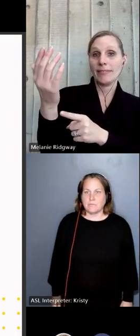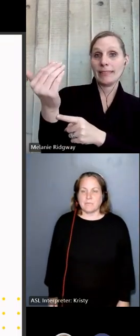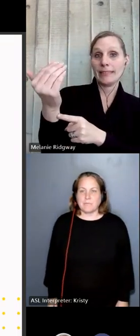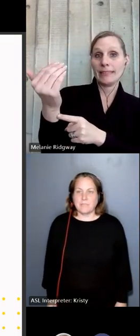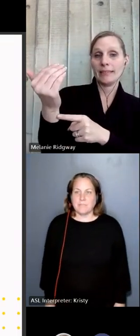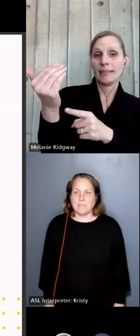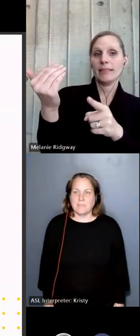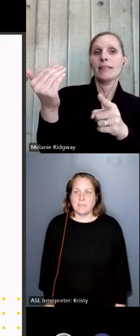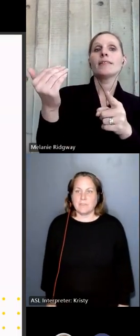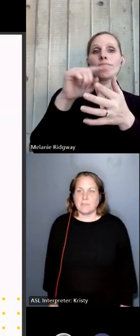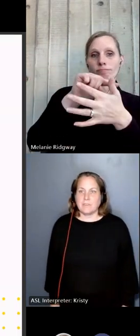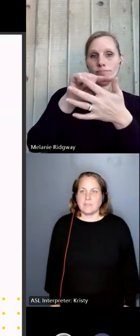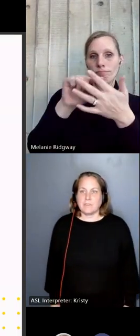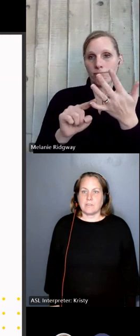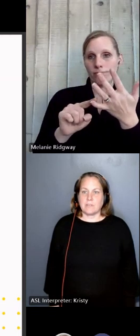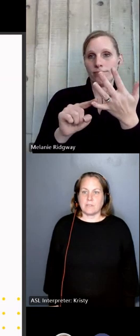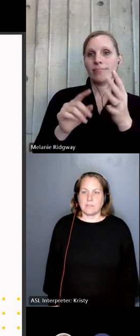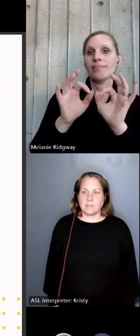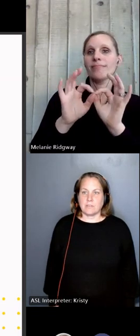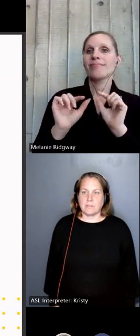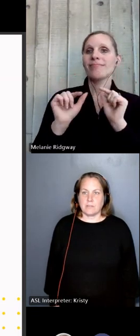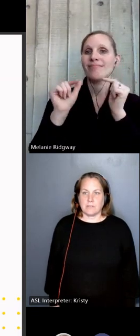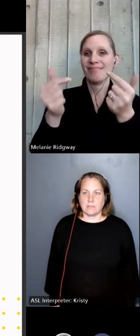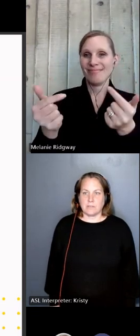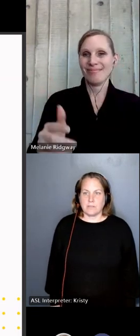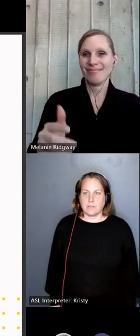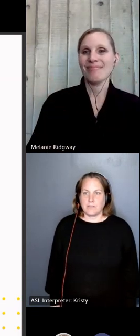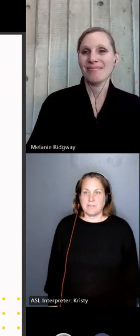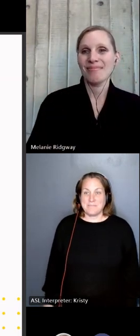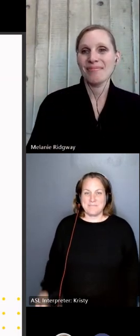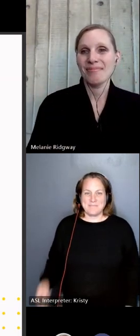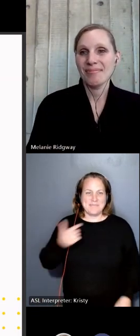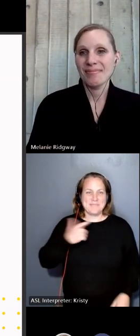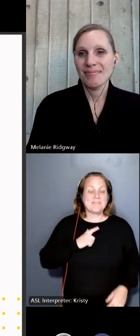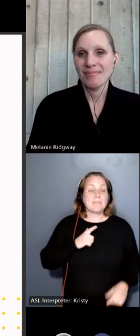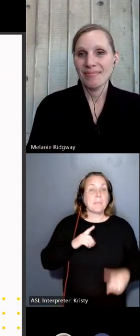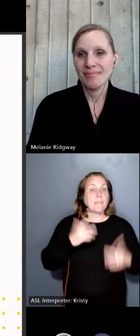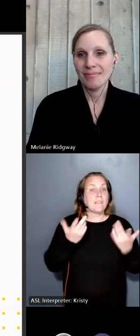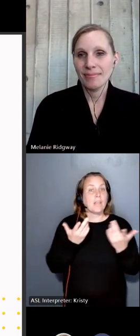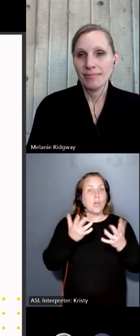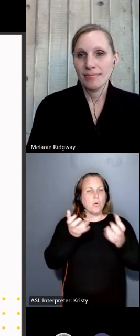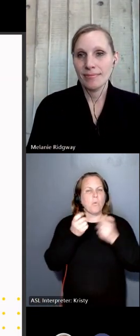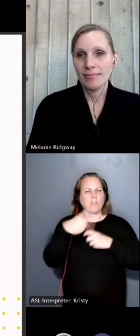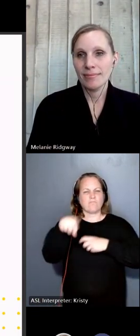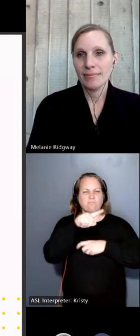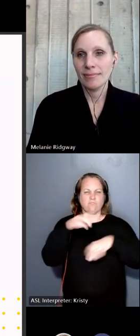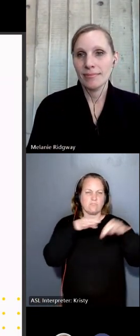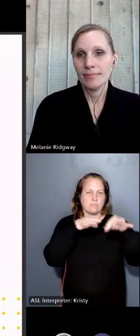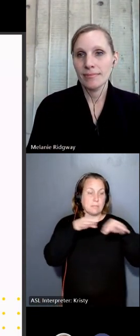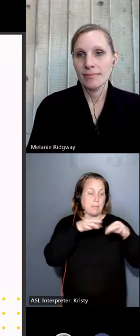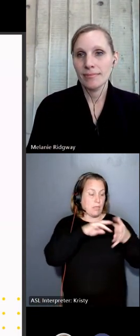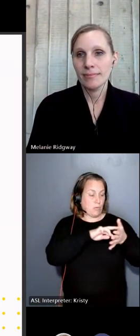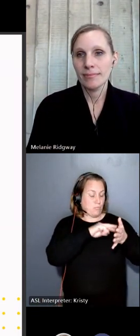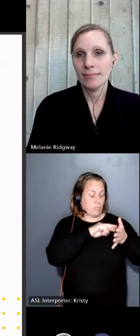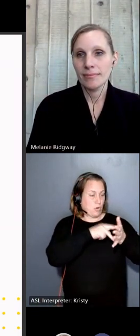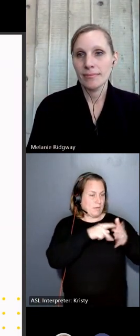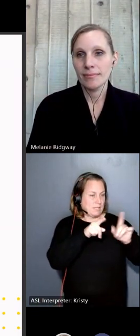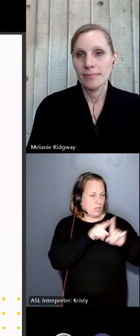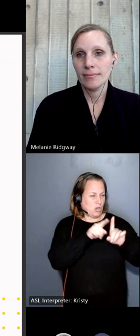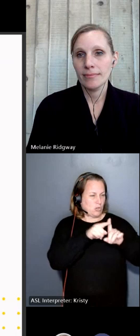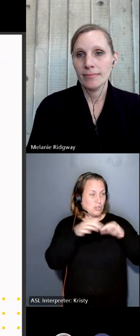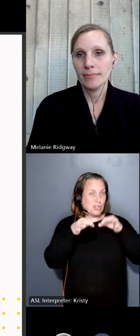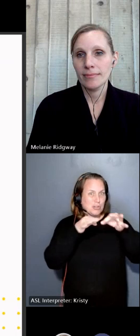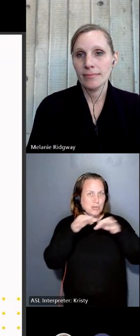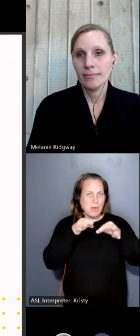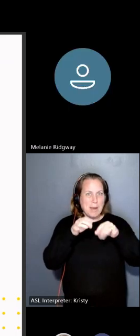like you to be able to explain the purpose and describe the process or stages of